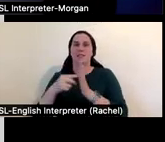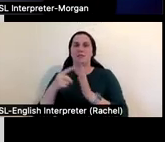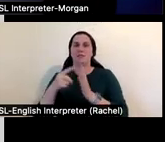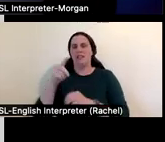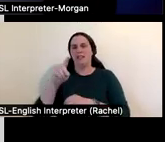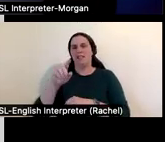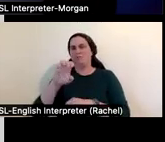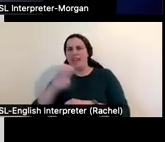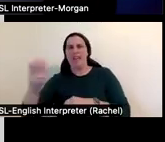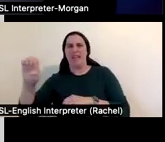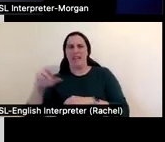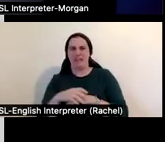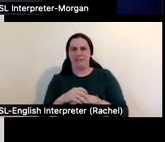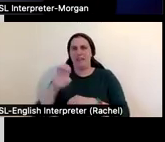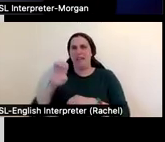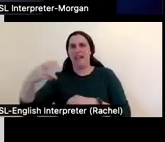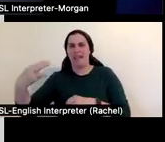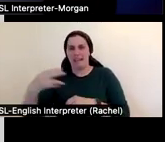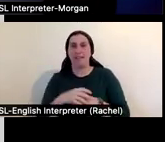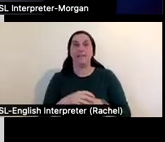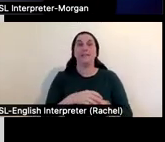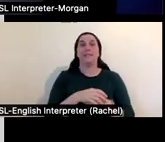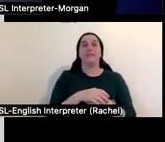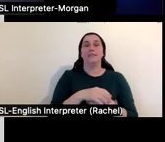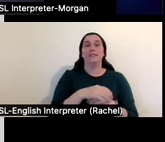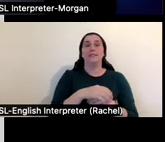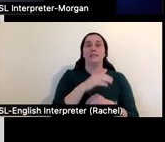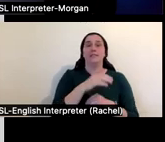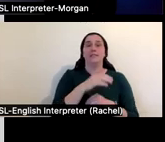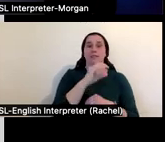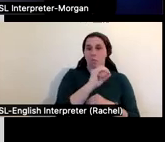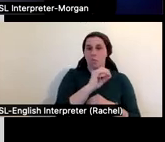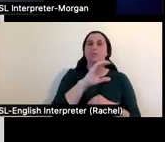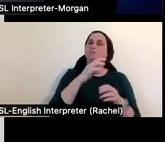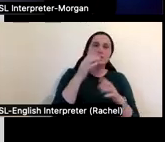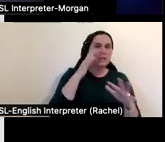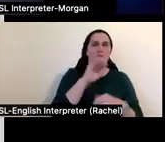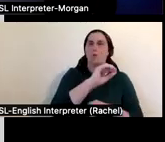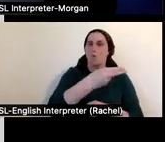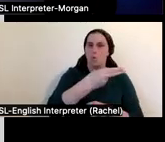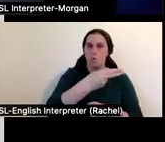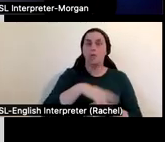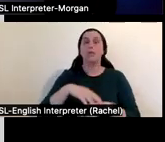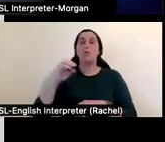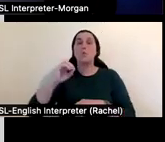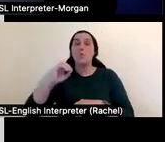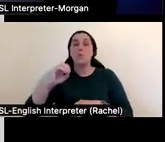O without the dots, O, Ö with the dots, Ö, O, Ö.